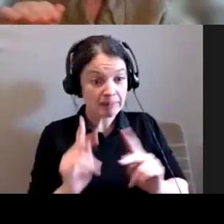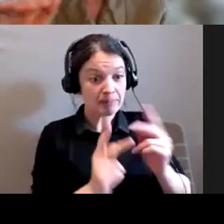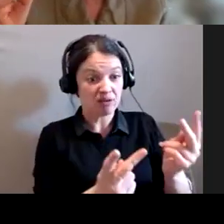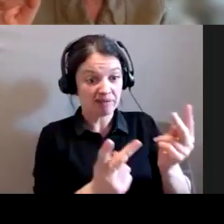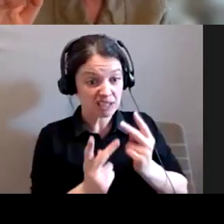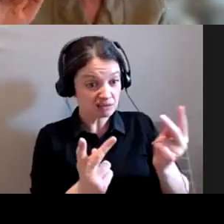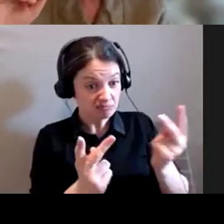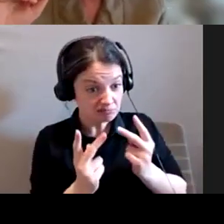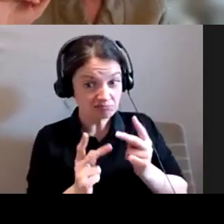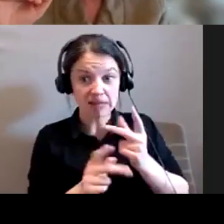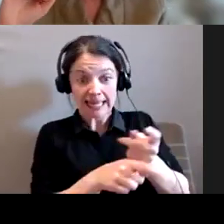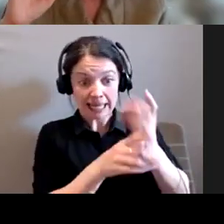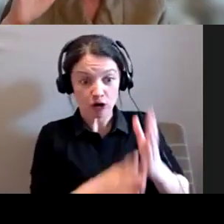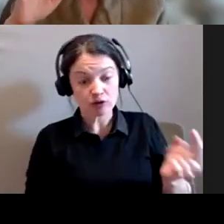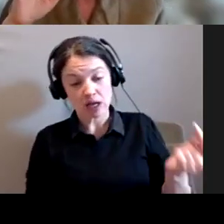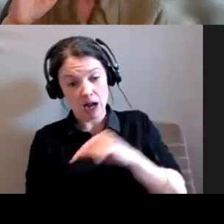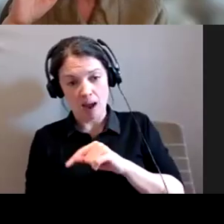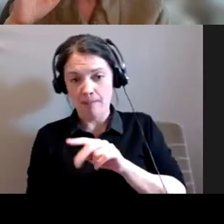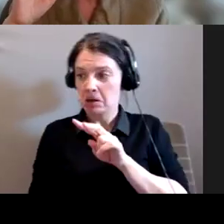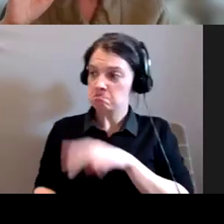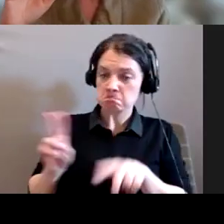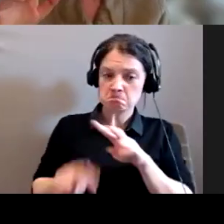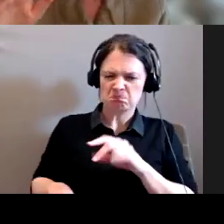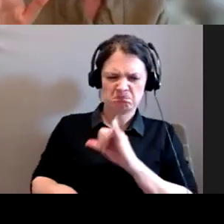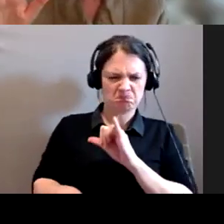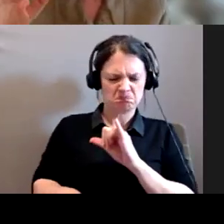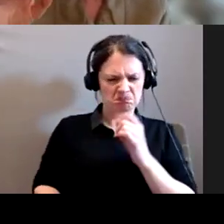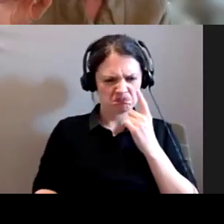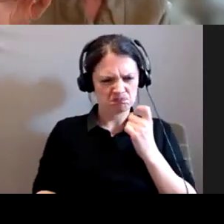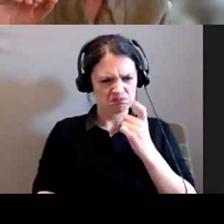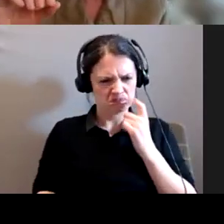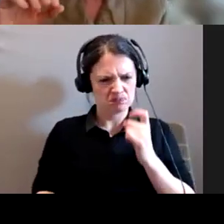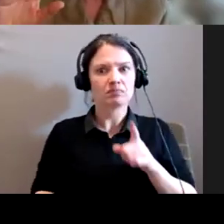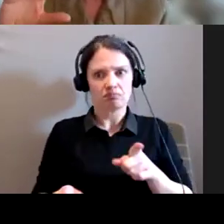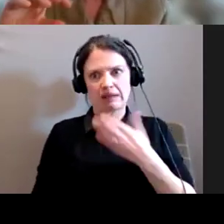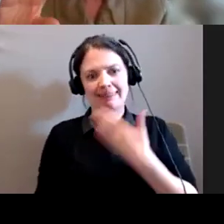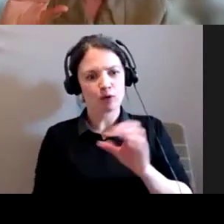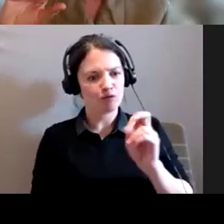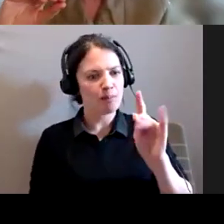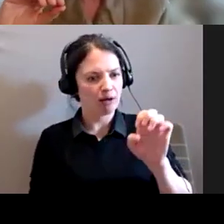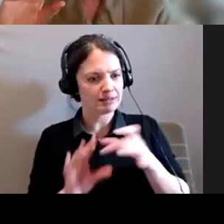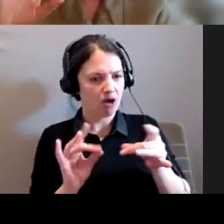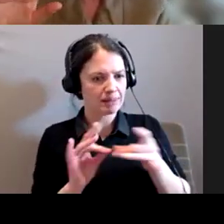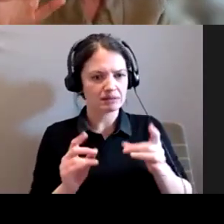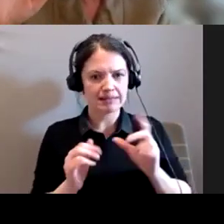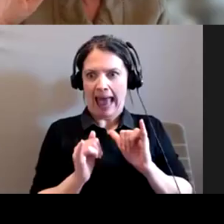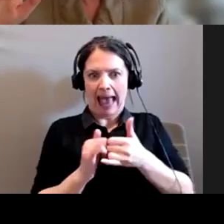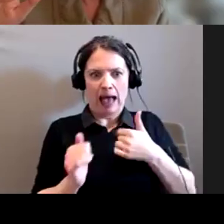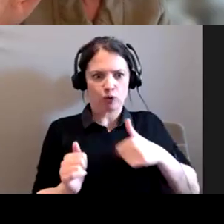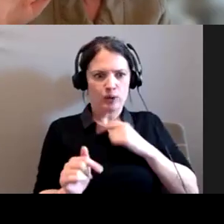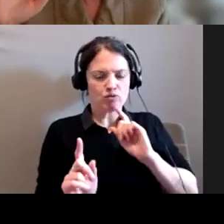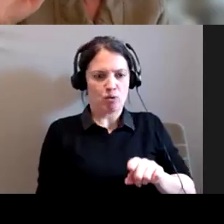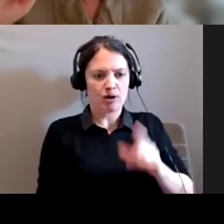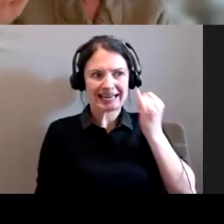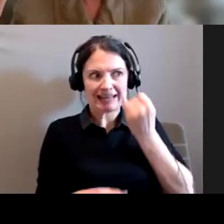individuals whom they are encountering. And so I really appreciate Bonnie's comments around, what are the structures within your organization,